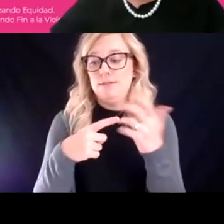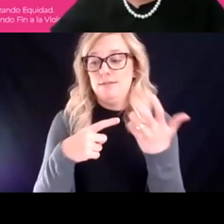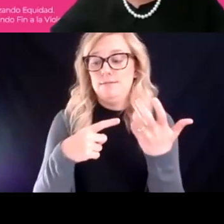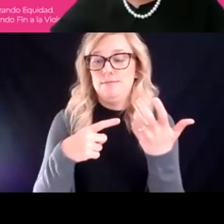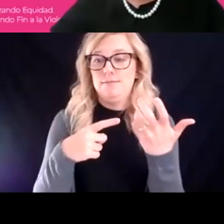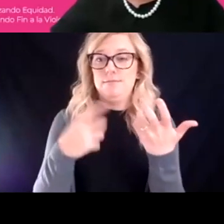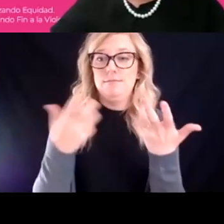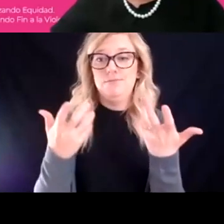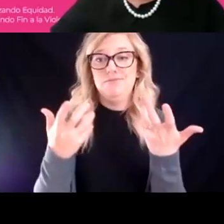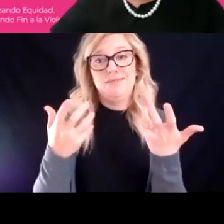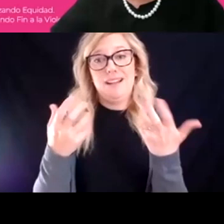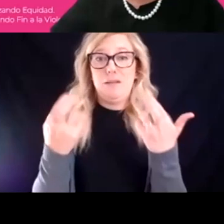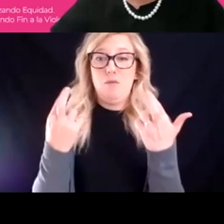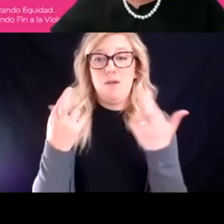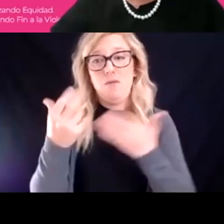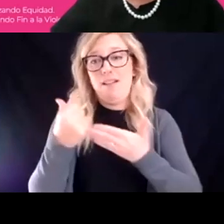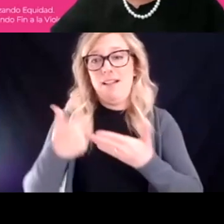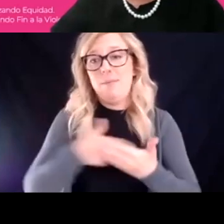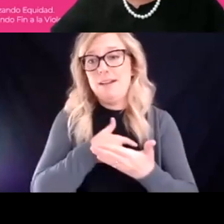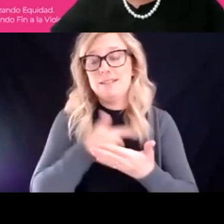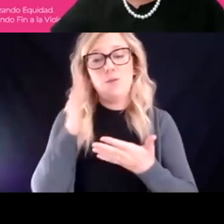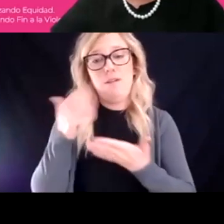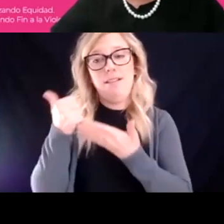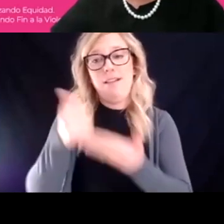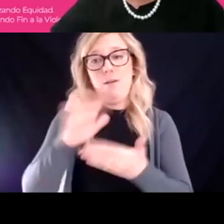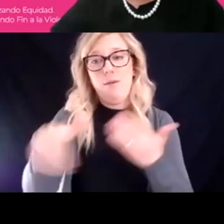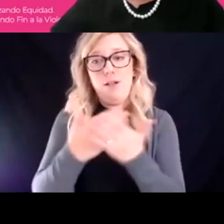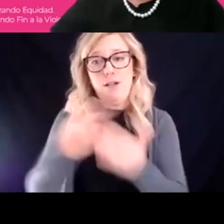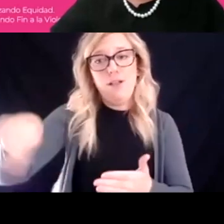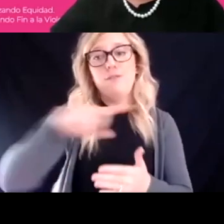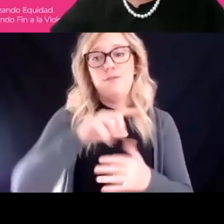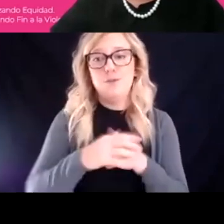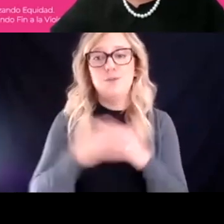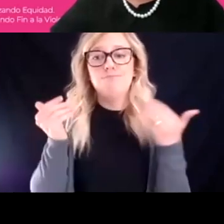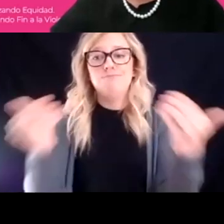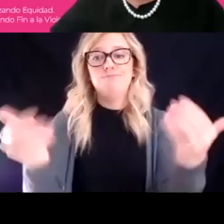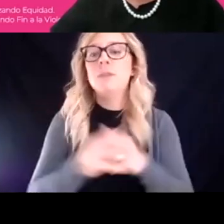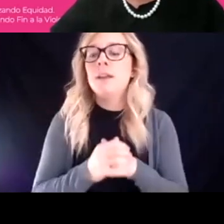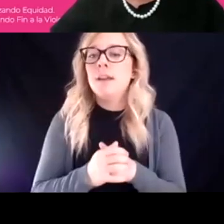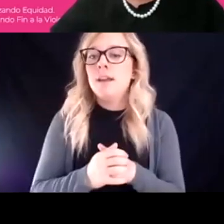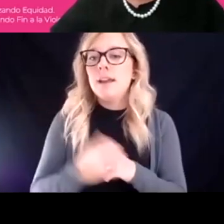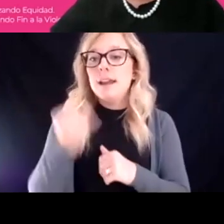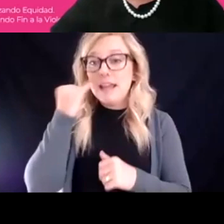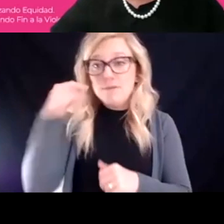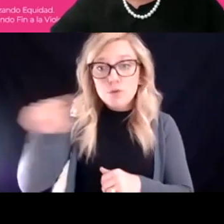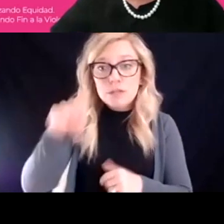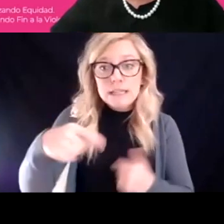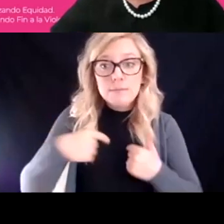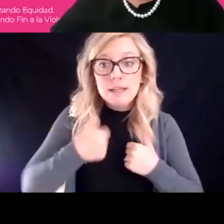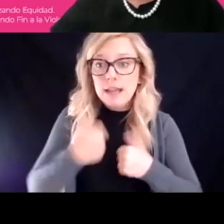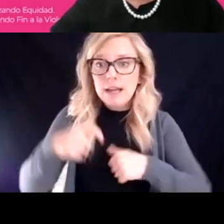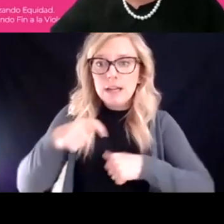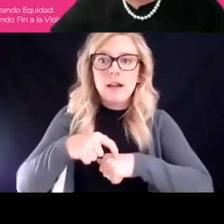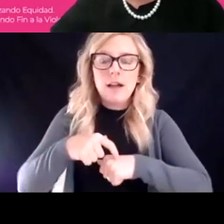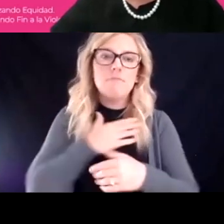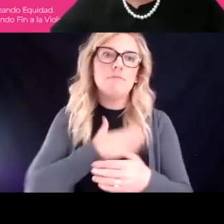I hope will help us and all of you as you move forward. If you need me for anything at all, please don't hesitate to